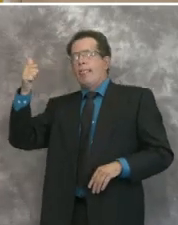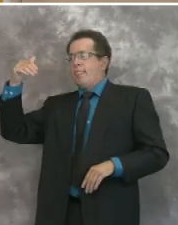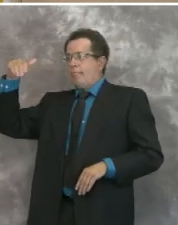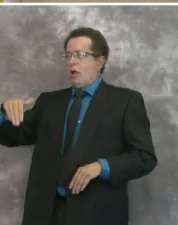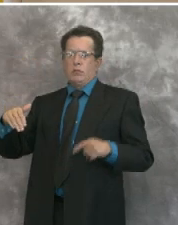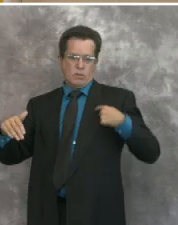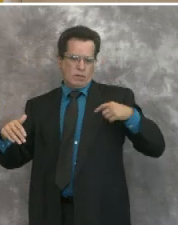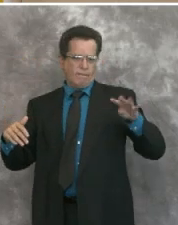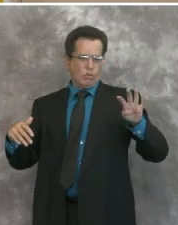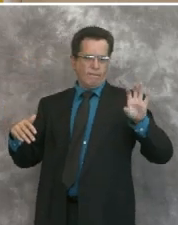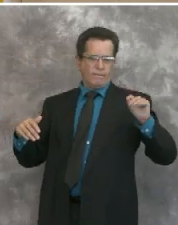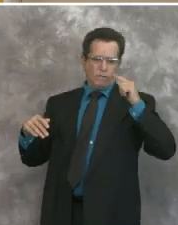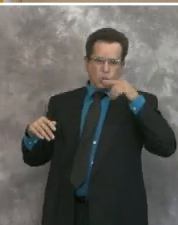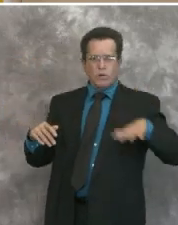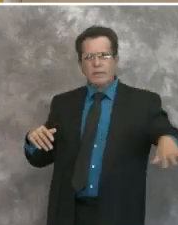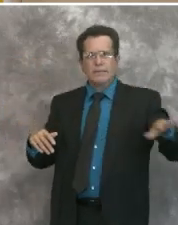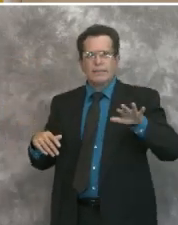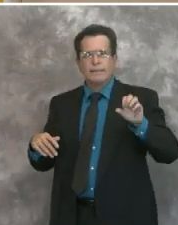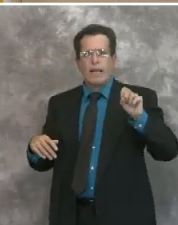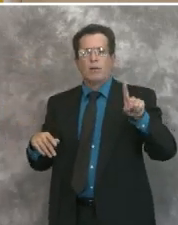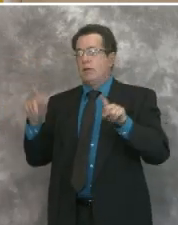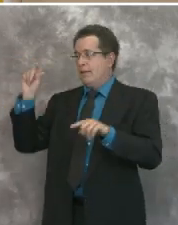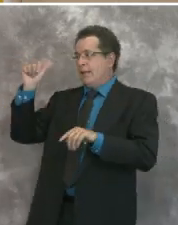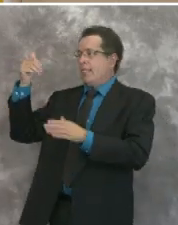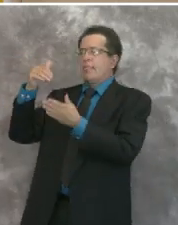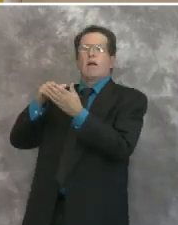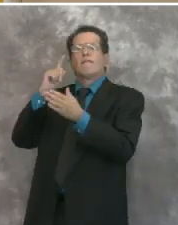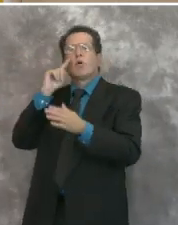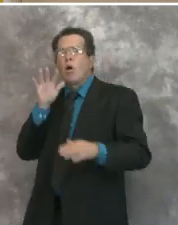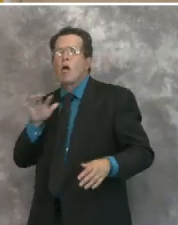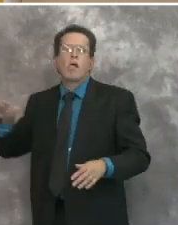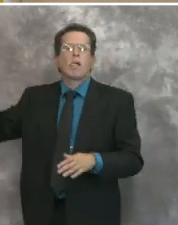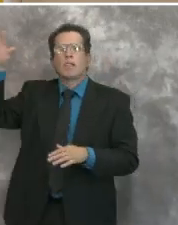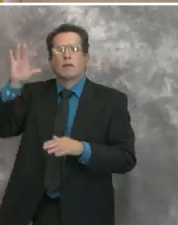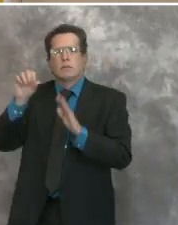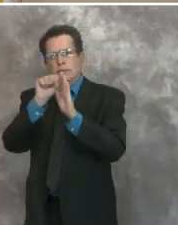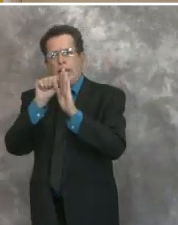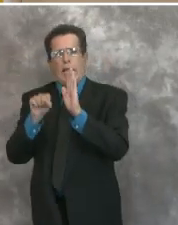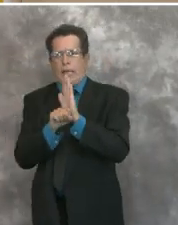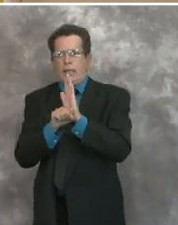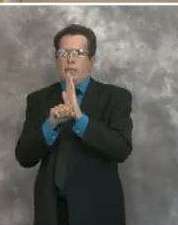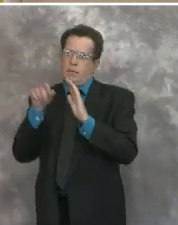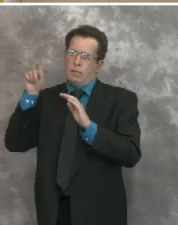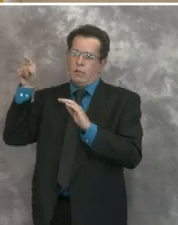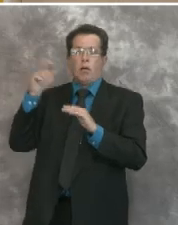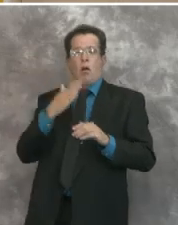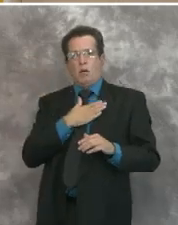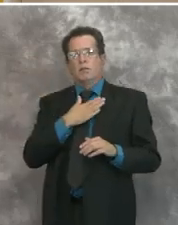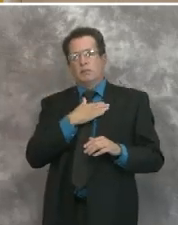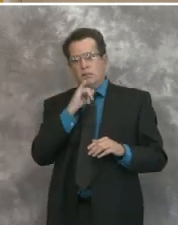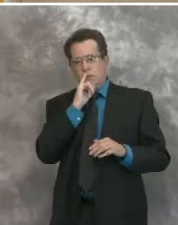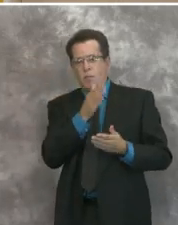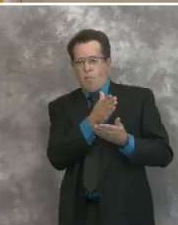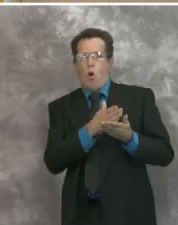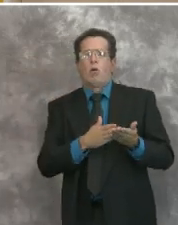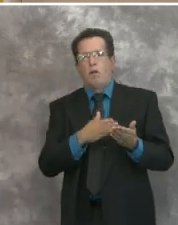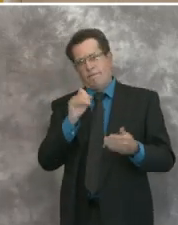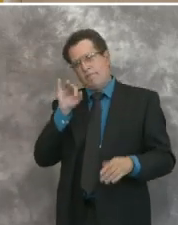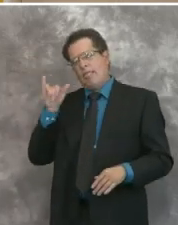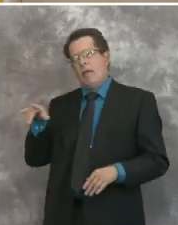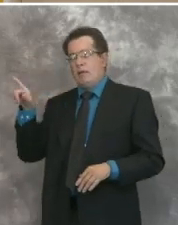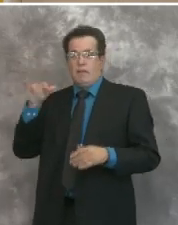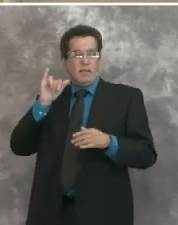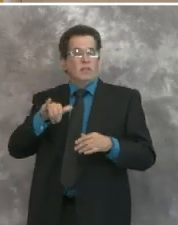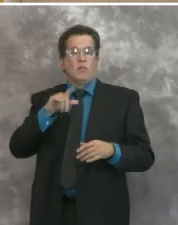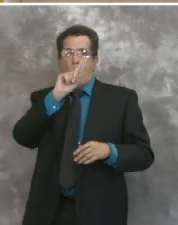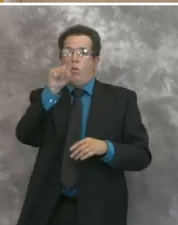that number is for the entire state. So we would anticipate that that would be a portion of, and that is just to get started.